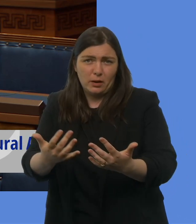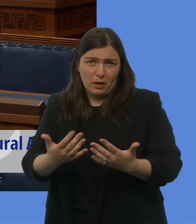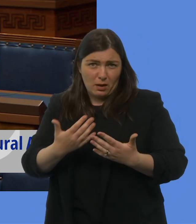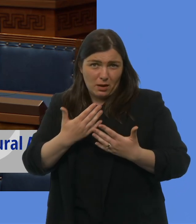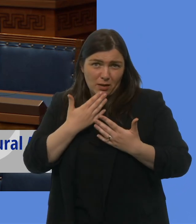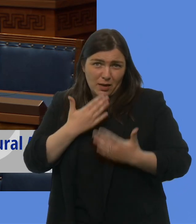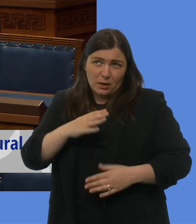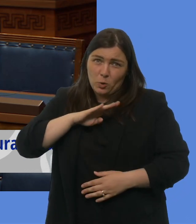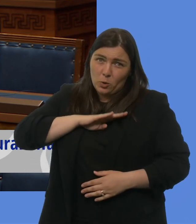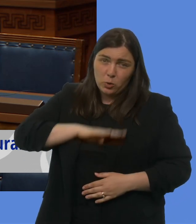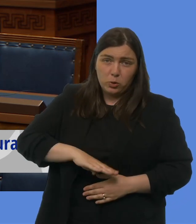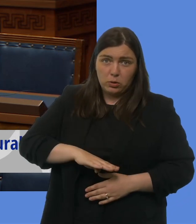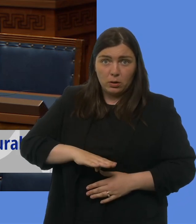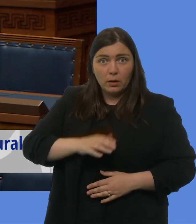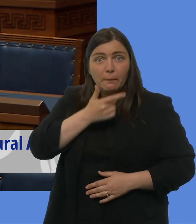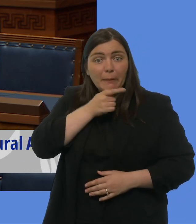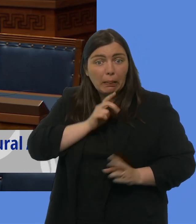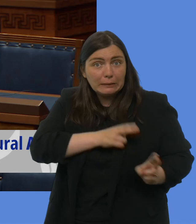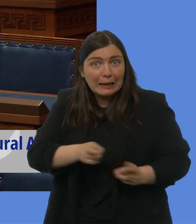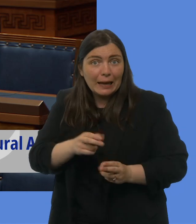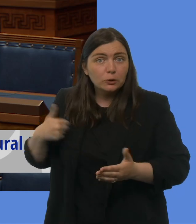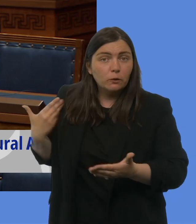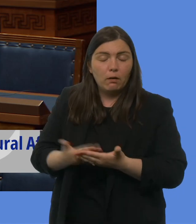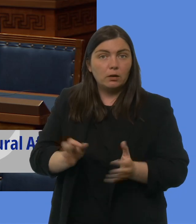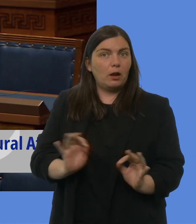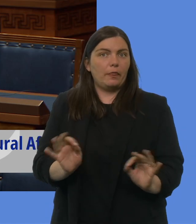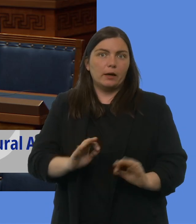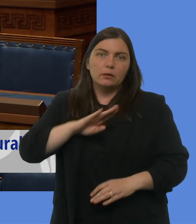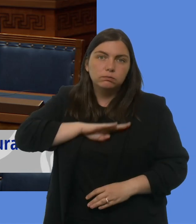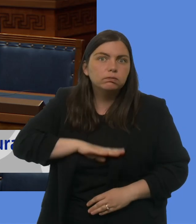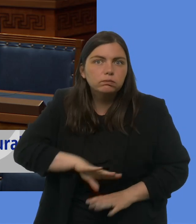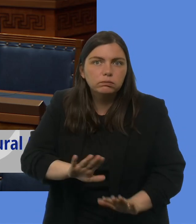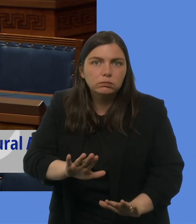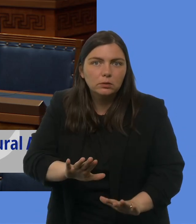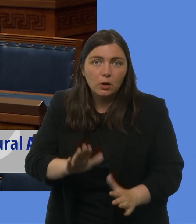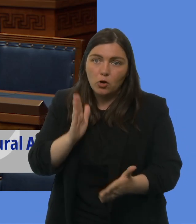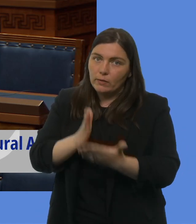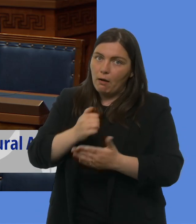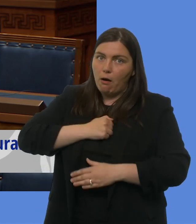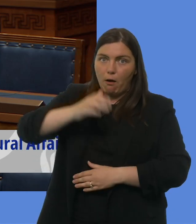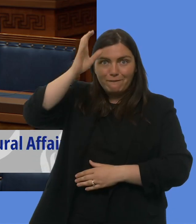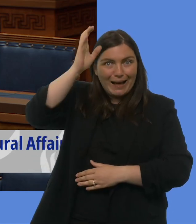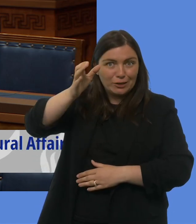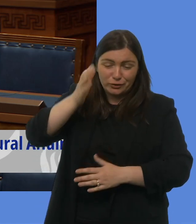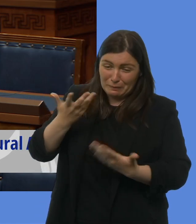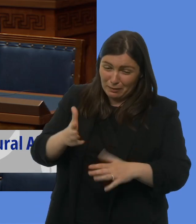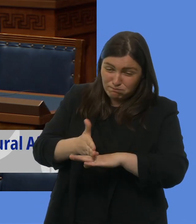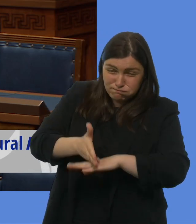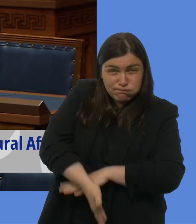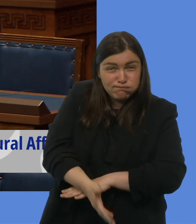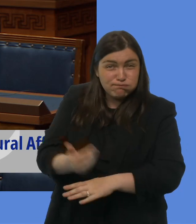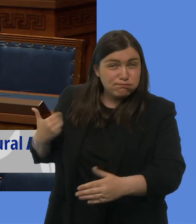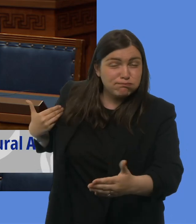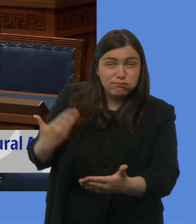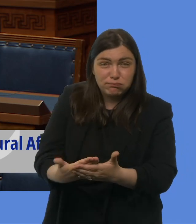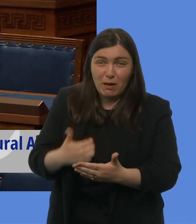police. The work that Northern Ireland Fire and Rescue Service have undertaken in recent weeks in responding to this has been significant. And I really want to